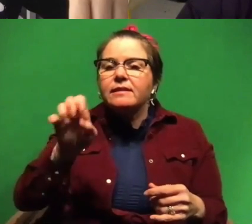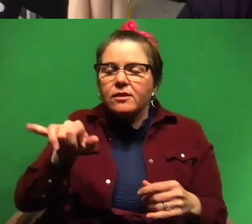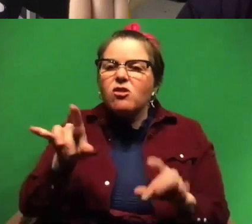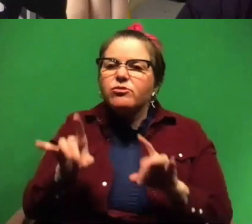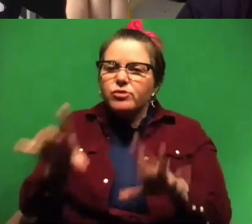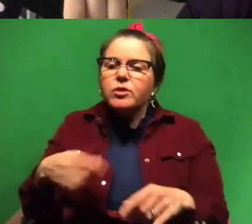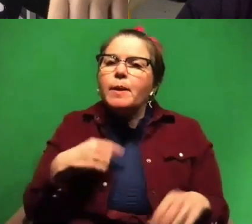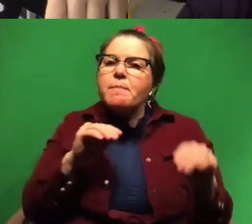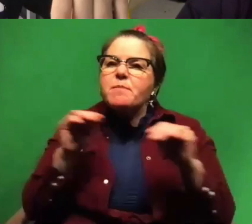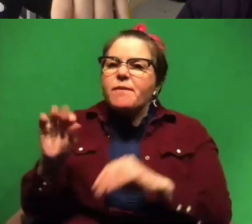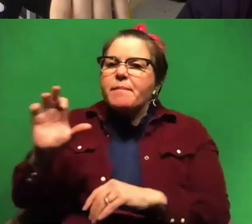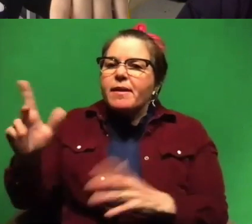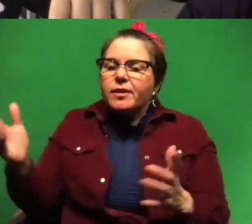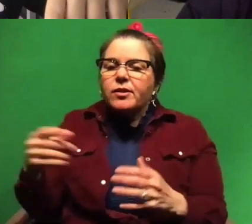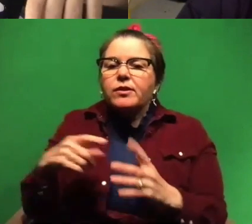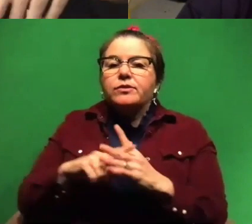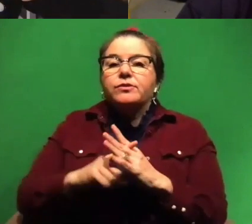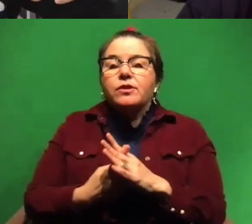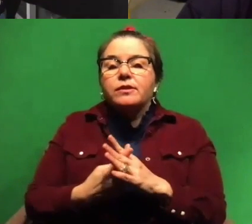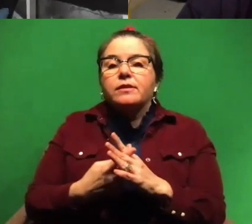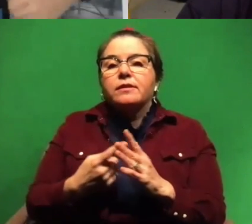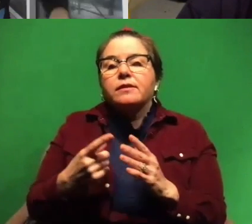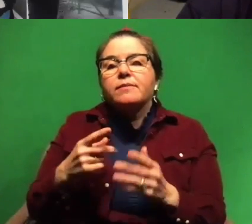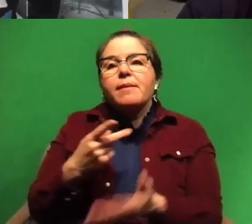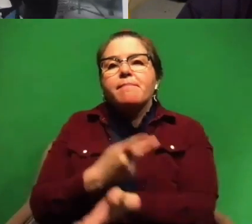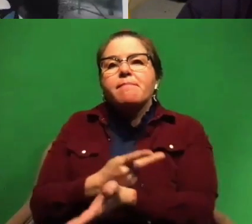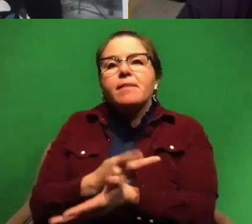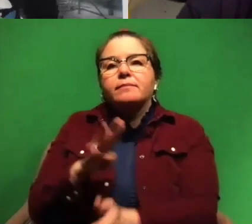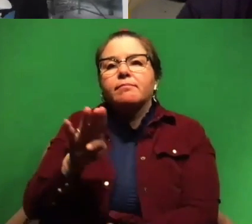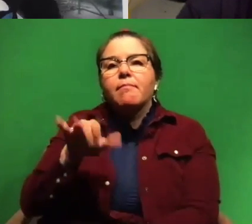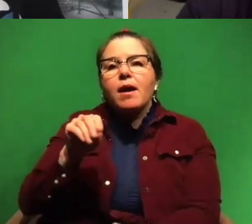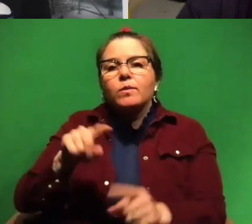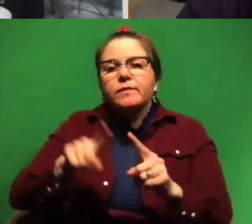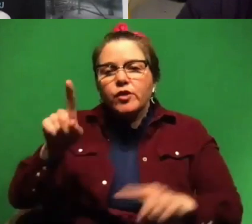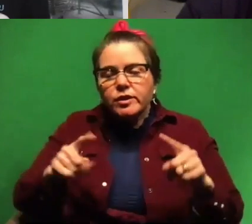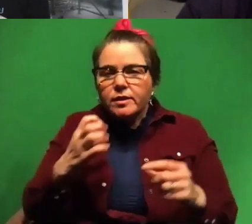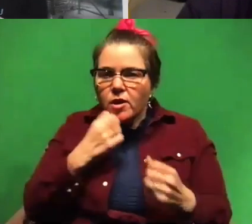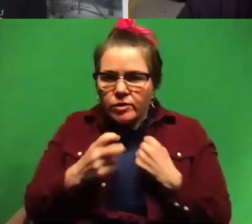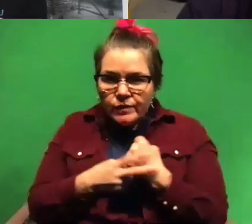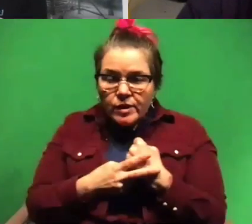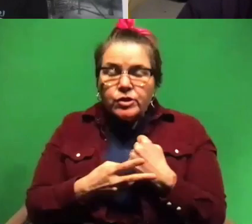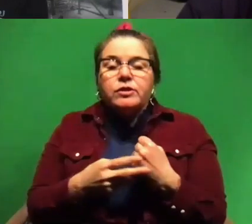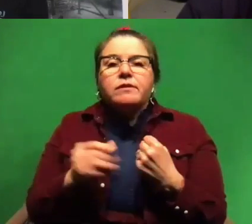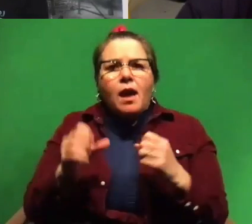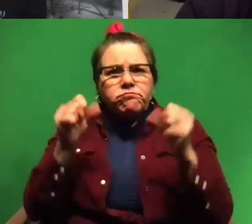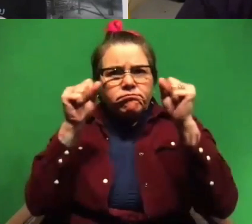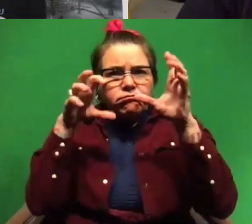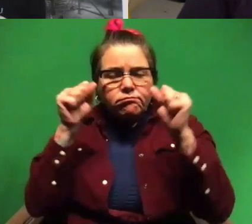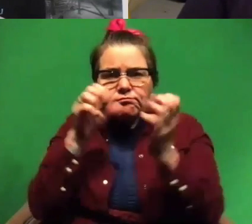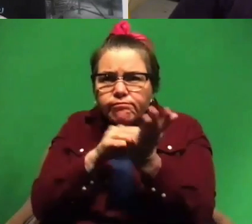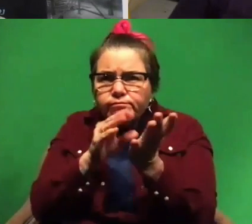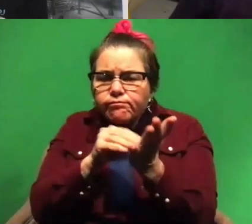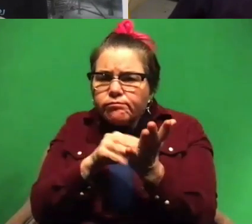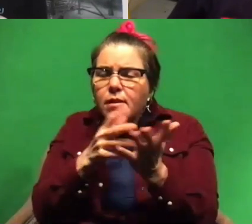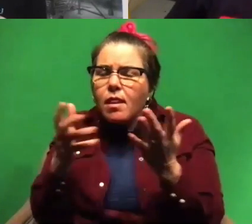back here and I started a master's in biodiversity conservation. And that was amazing. And I learned so much about